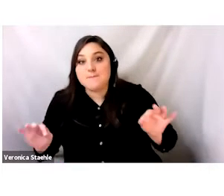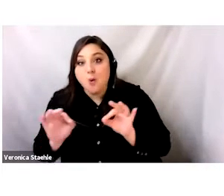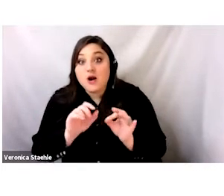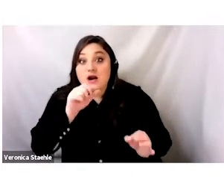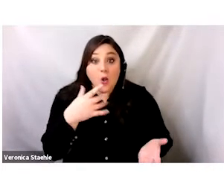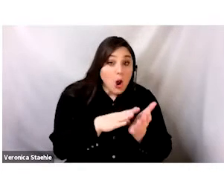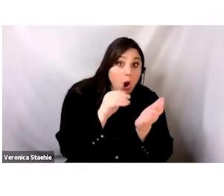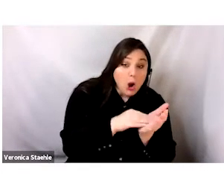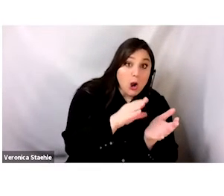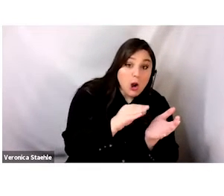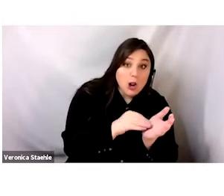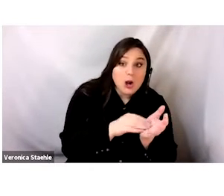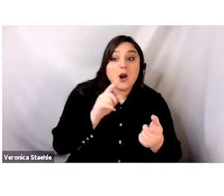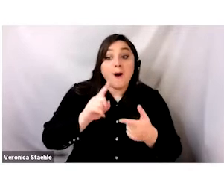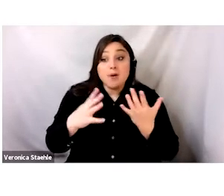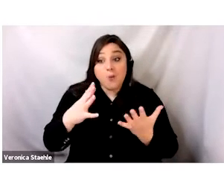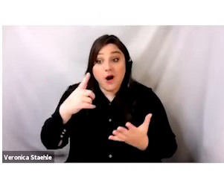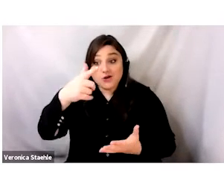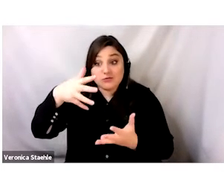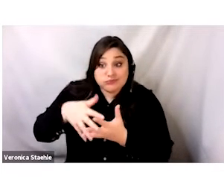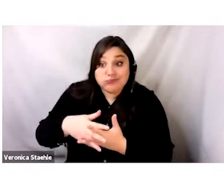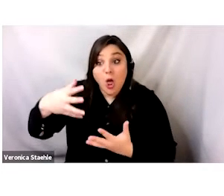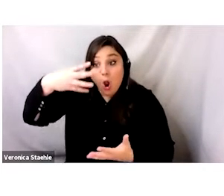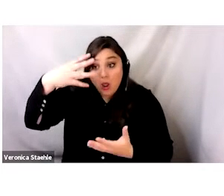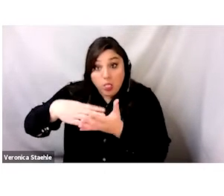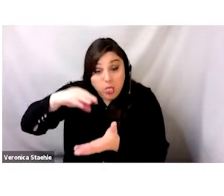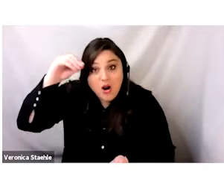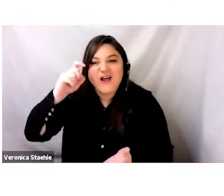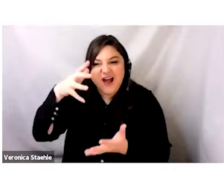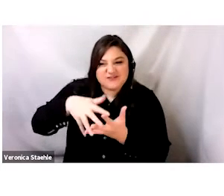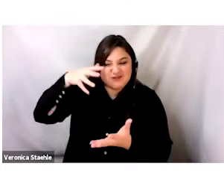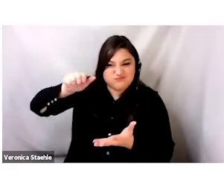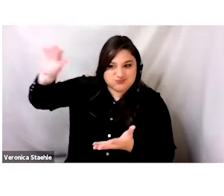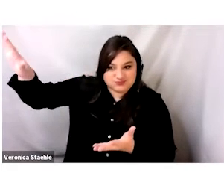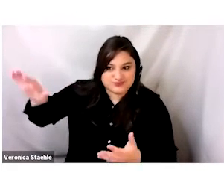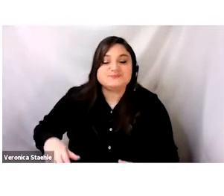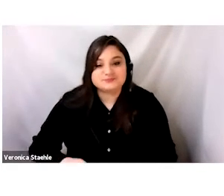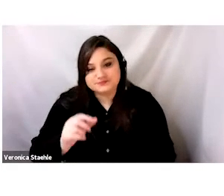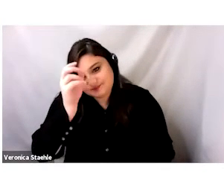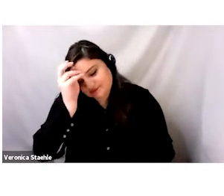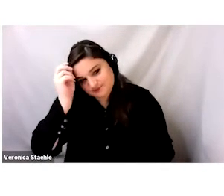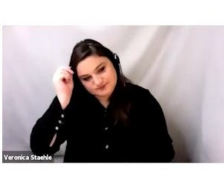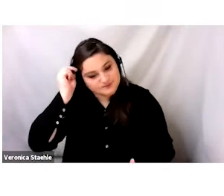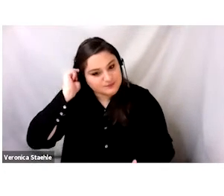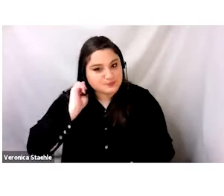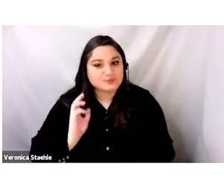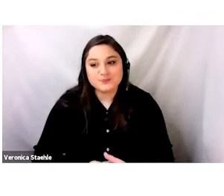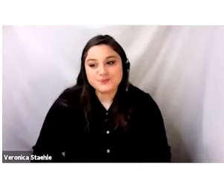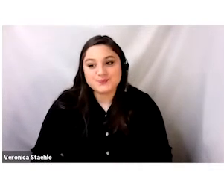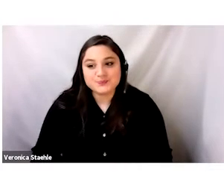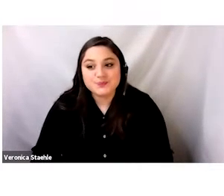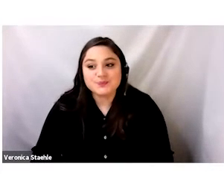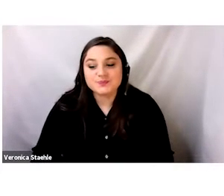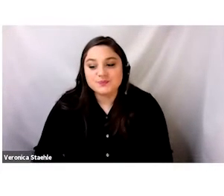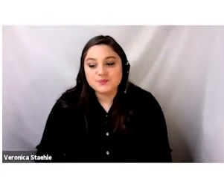when we want to sustain in the purpose, not in the work, but in the purpose. So going on to language setting. The first thing I would note